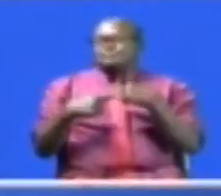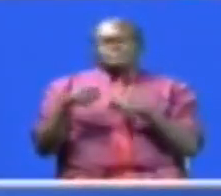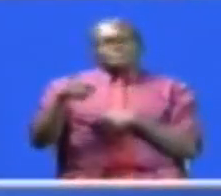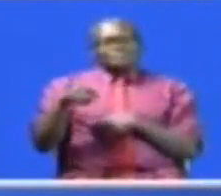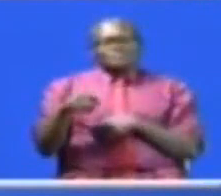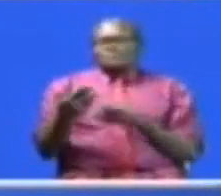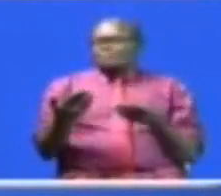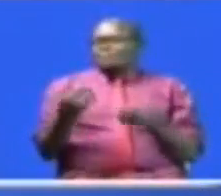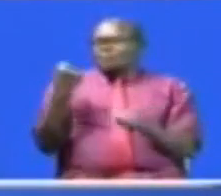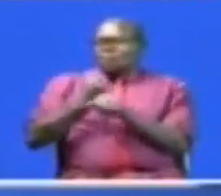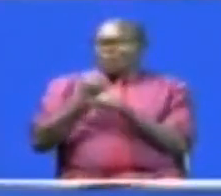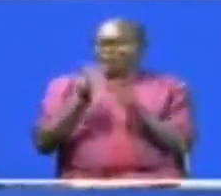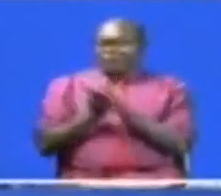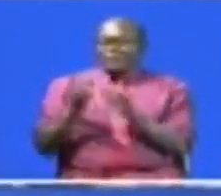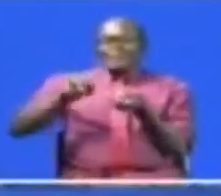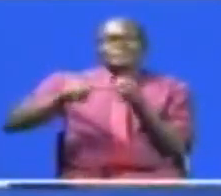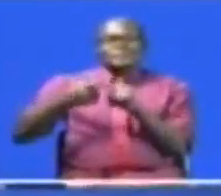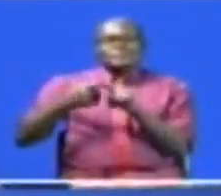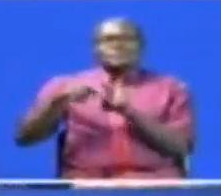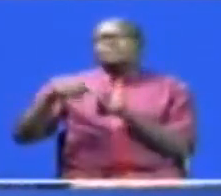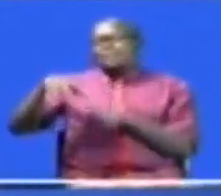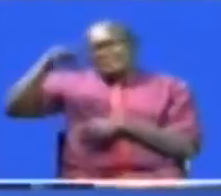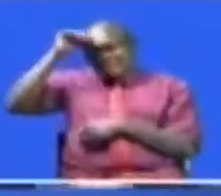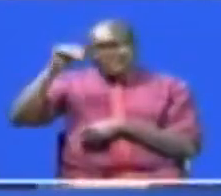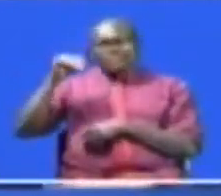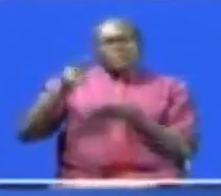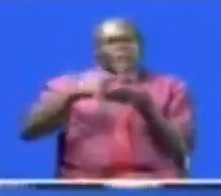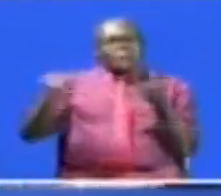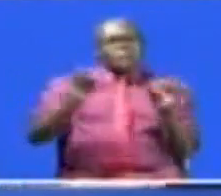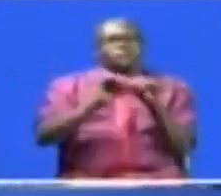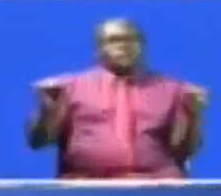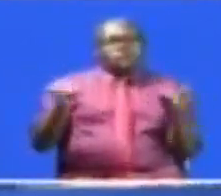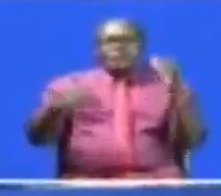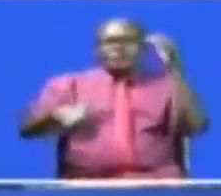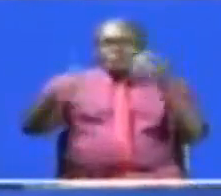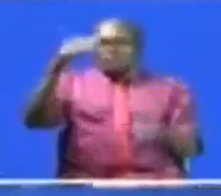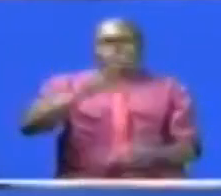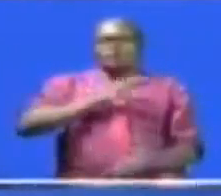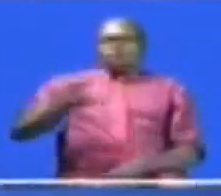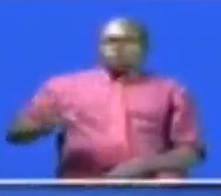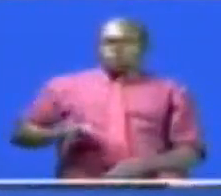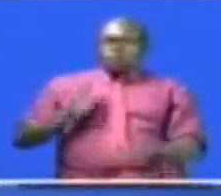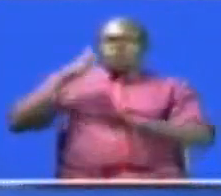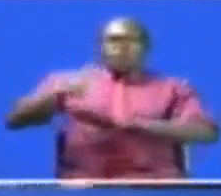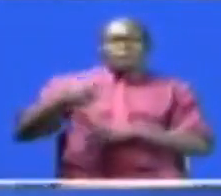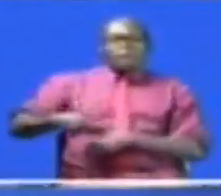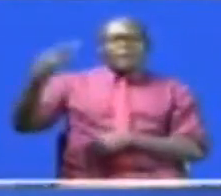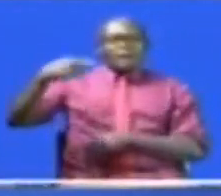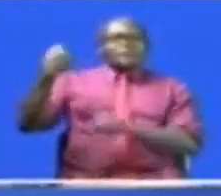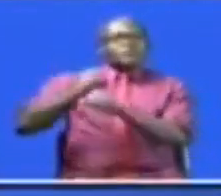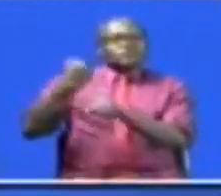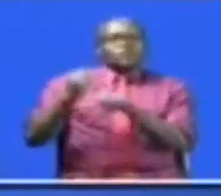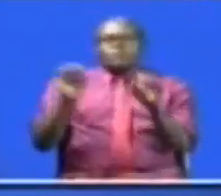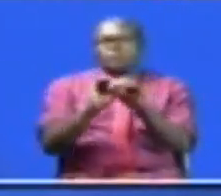his course dealing with genetical studies may be one of those unaccredited by the Commission for University Education over high